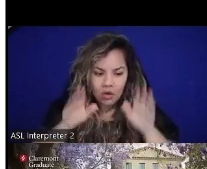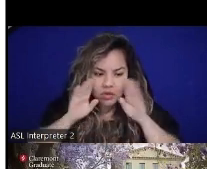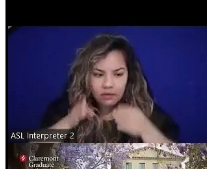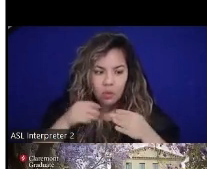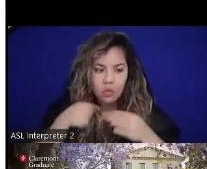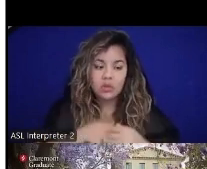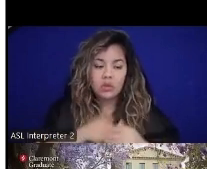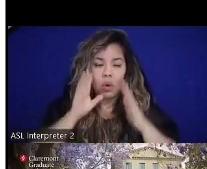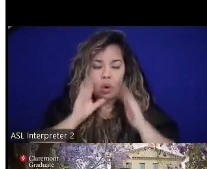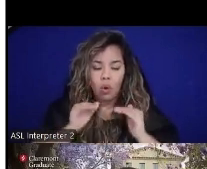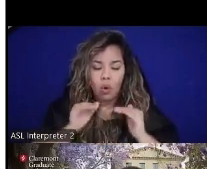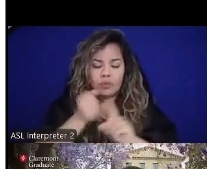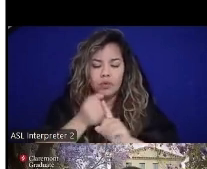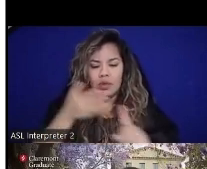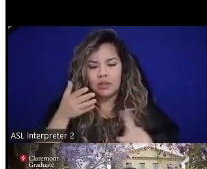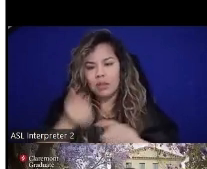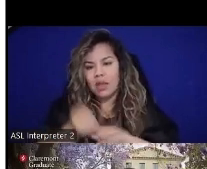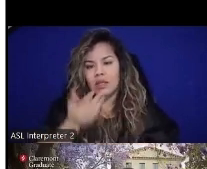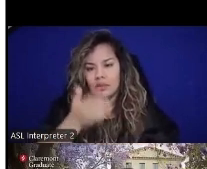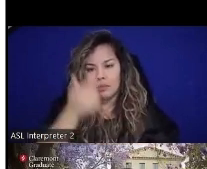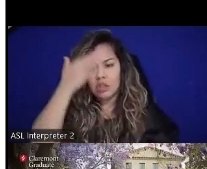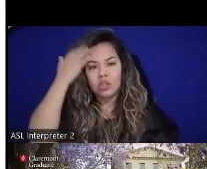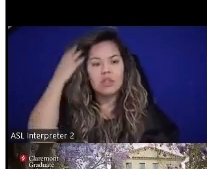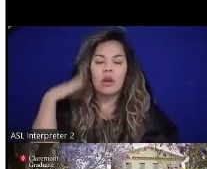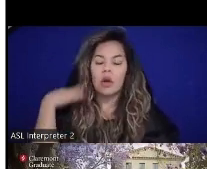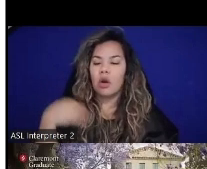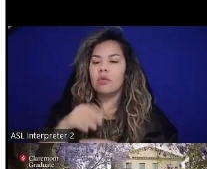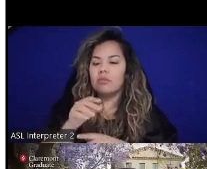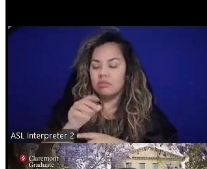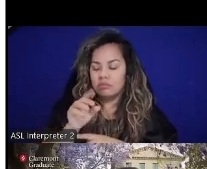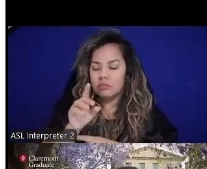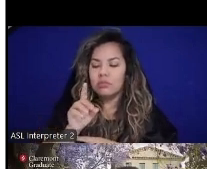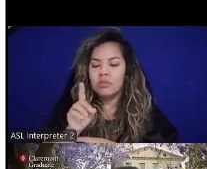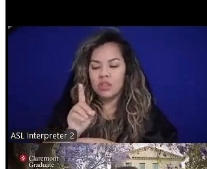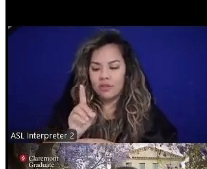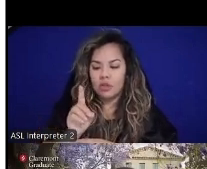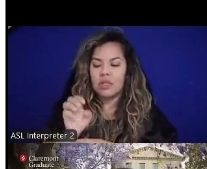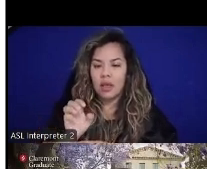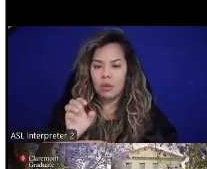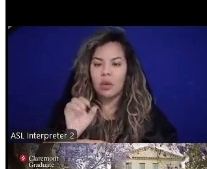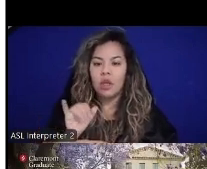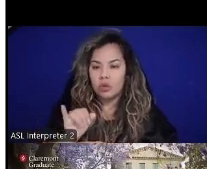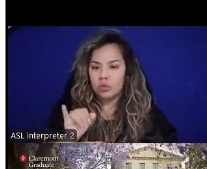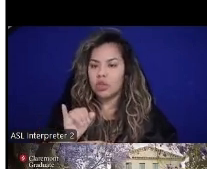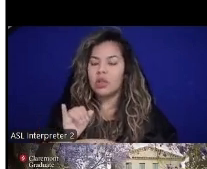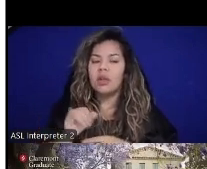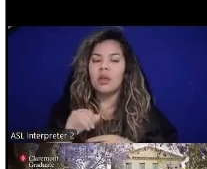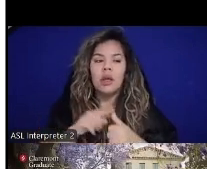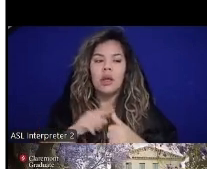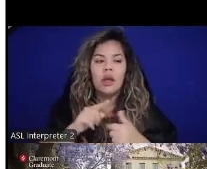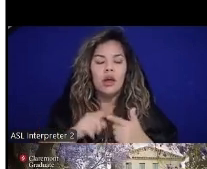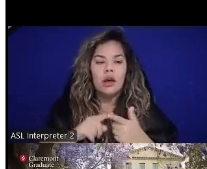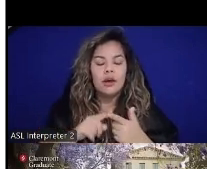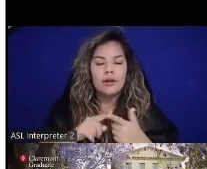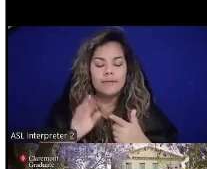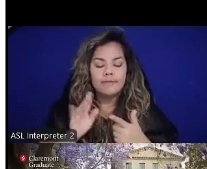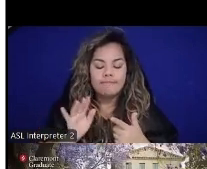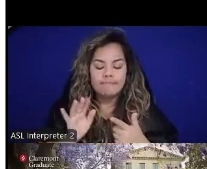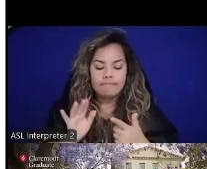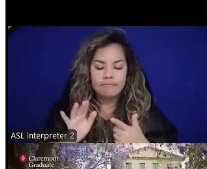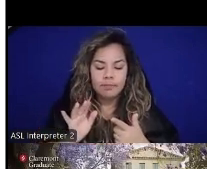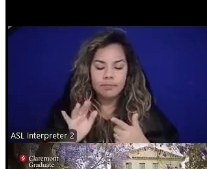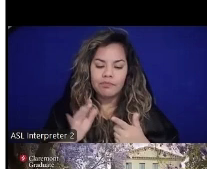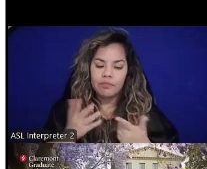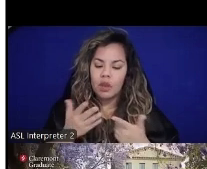to expand submissions. Those are diversity, equity, and inclusion, raising the voices